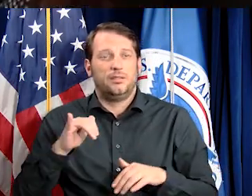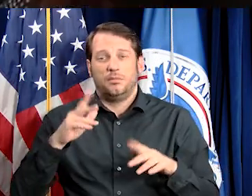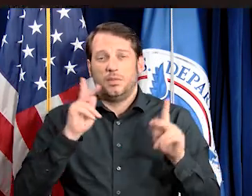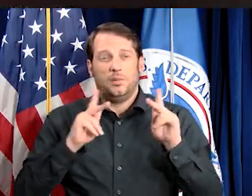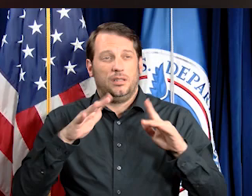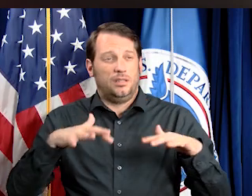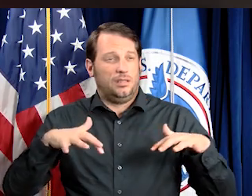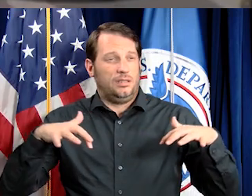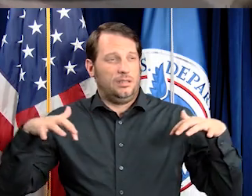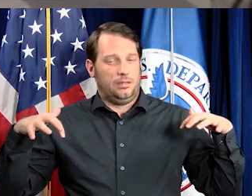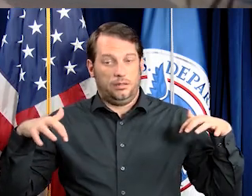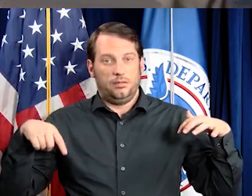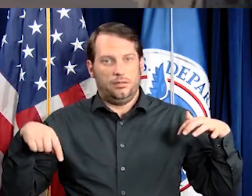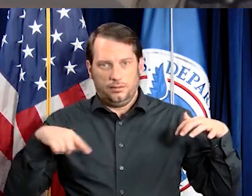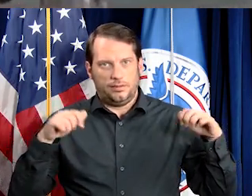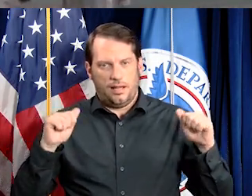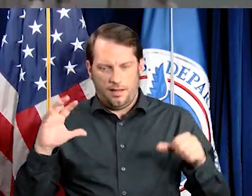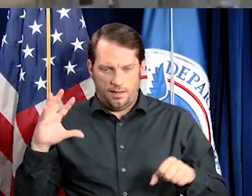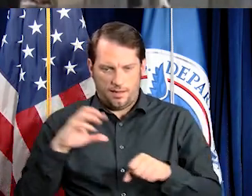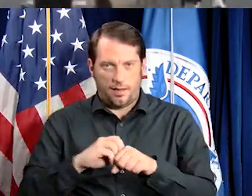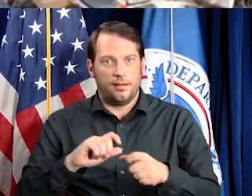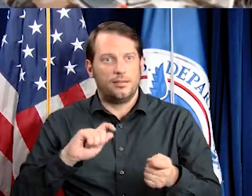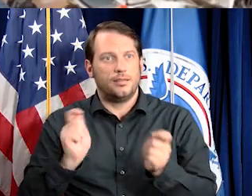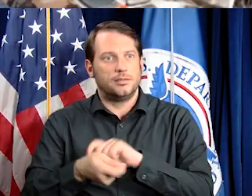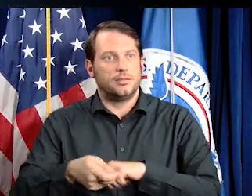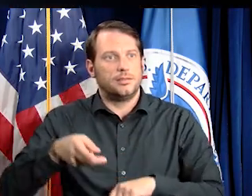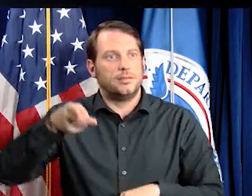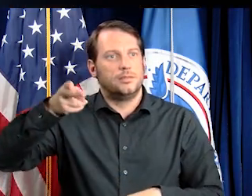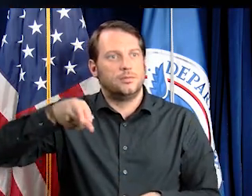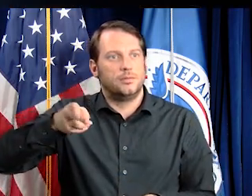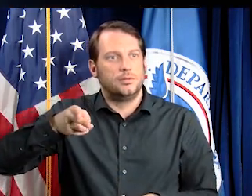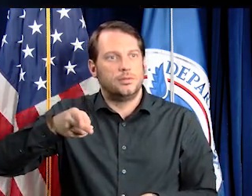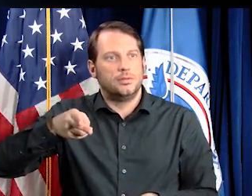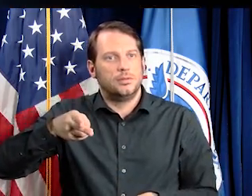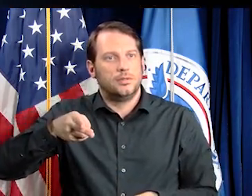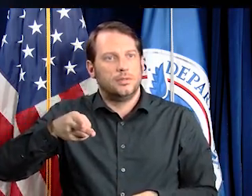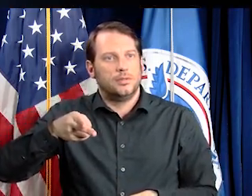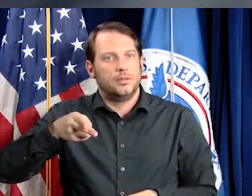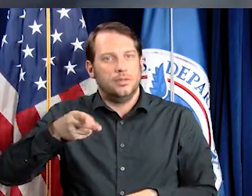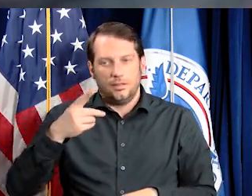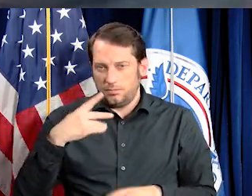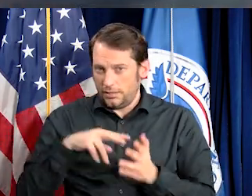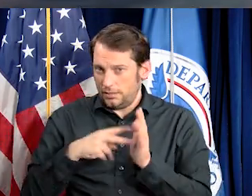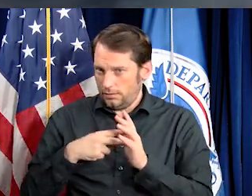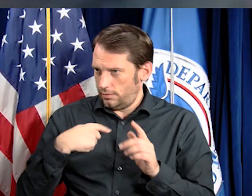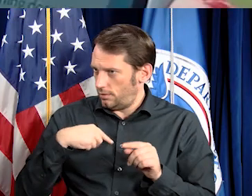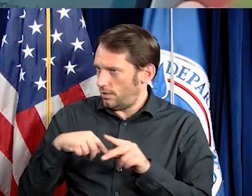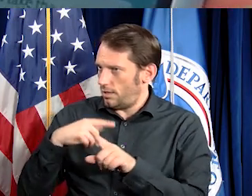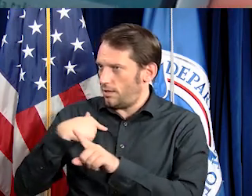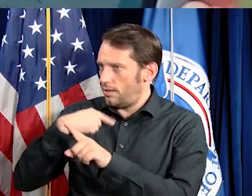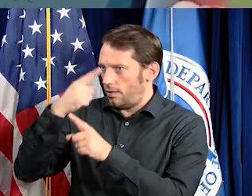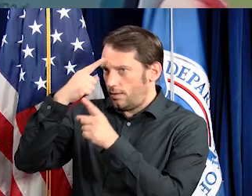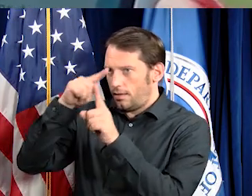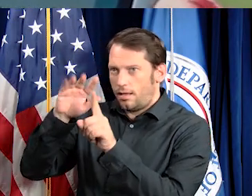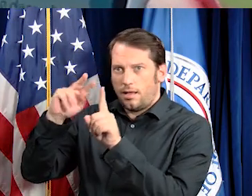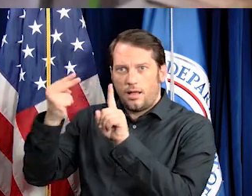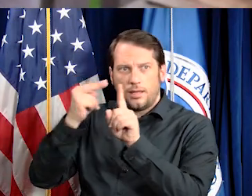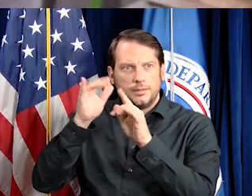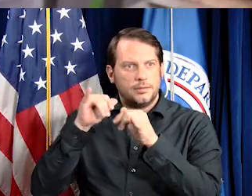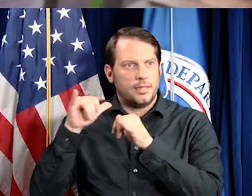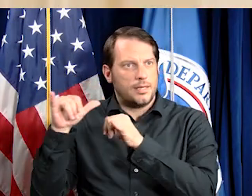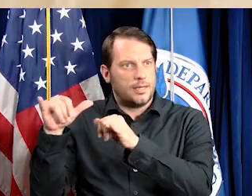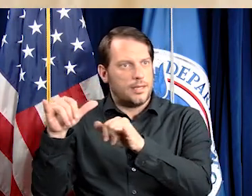history. For the first time, people can find like-minded others across their countries and around the world using cell phones